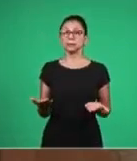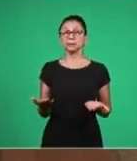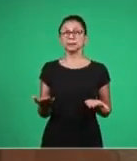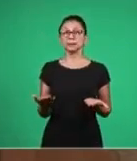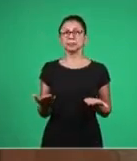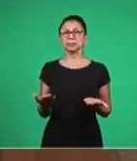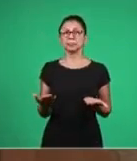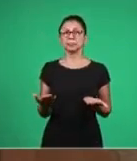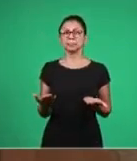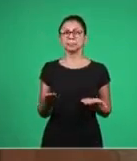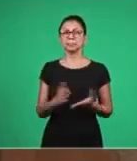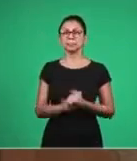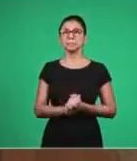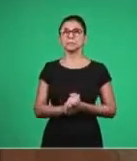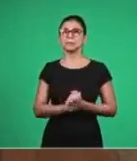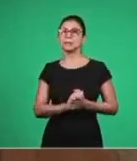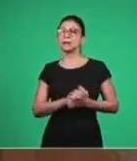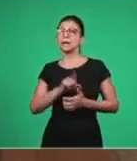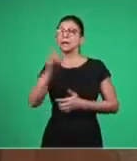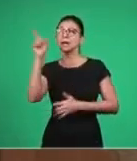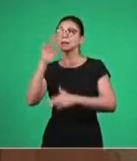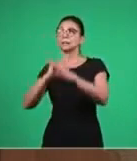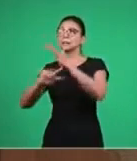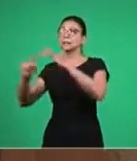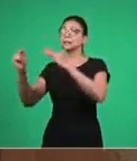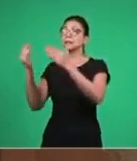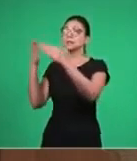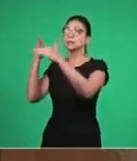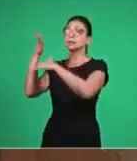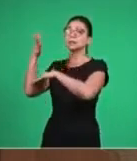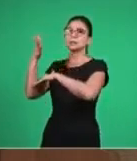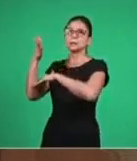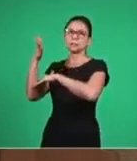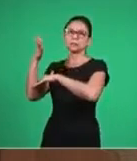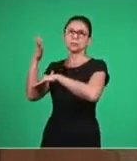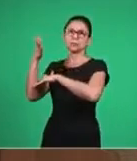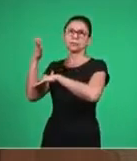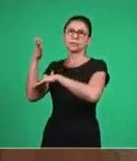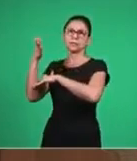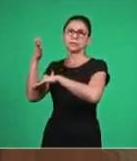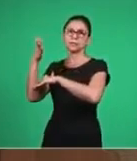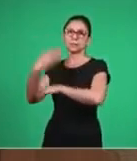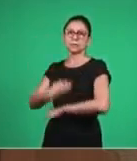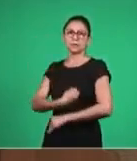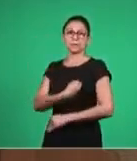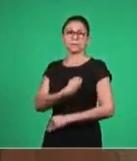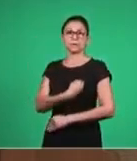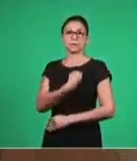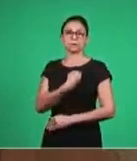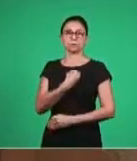and truly they were presented as alive in eternity.